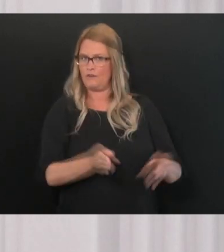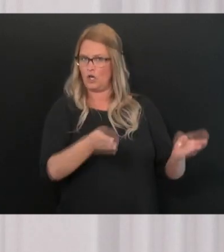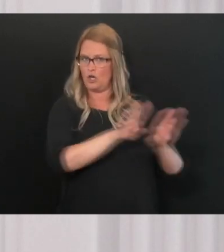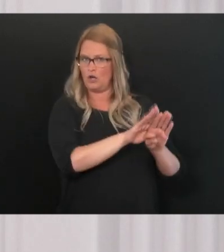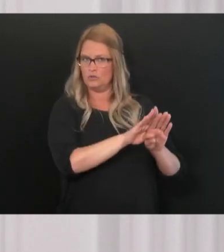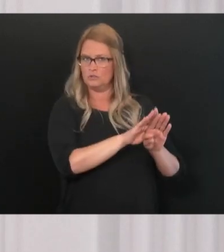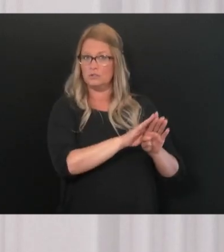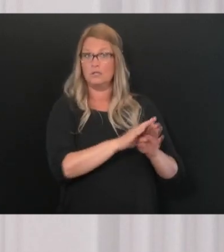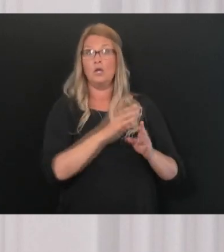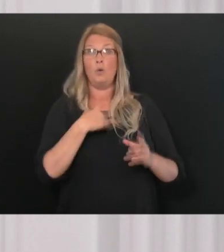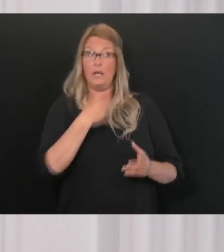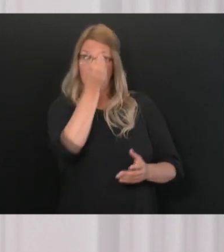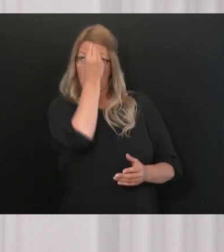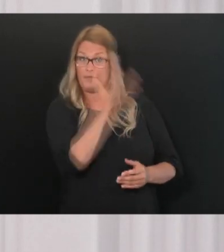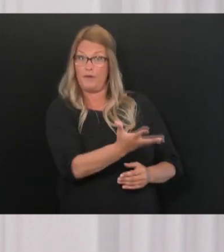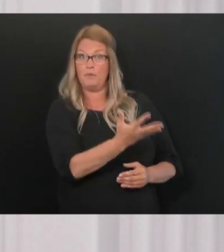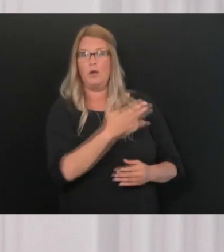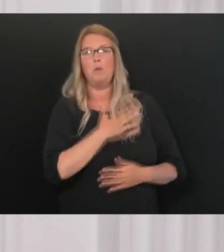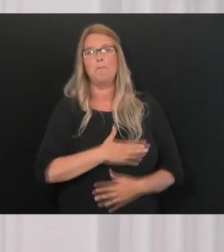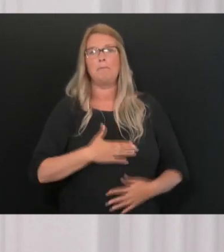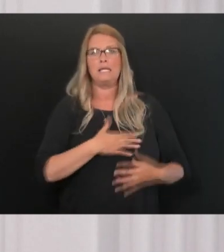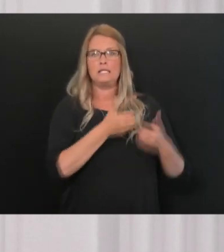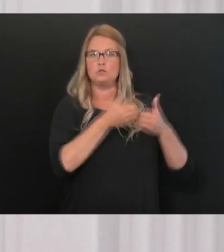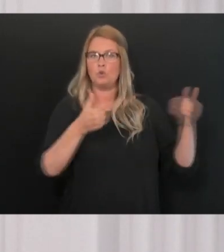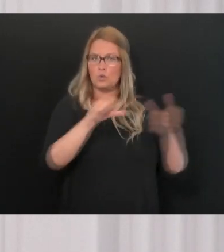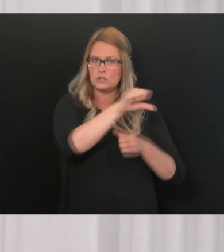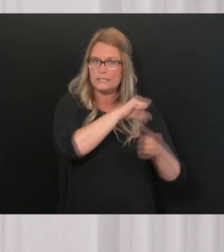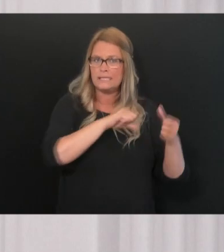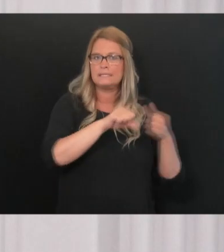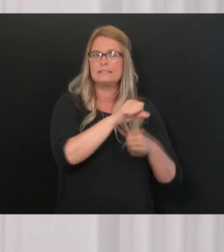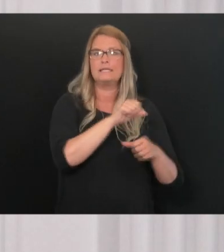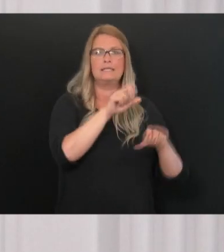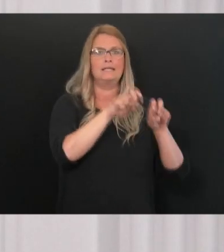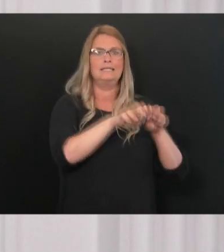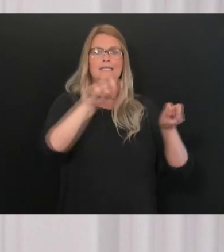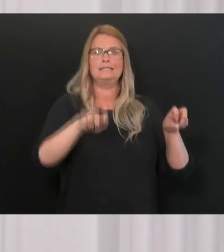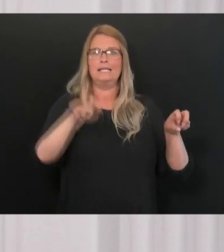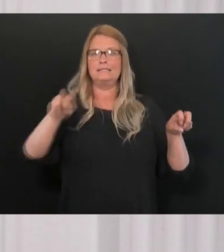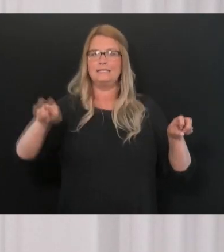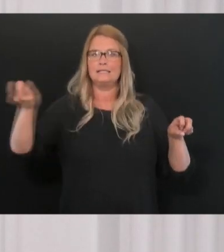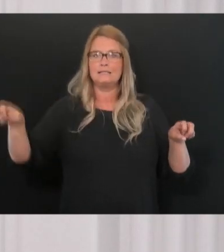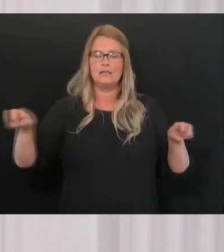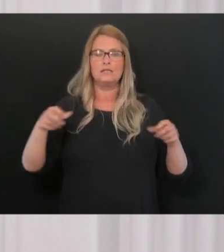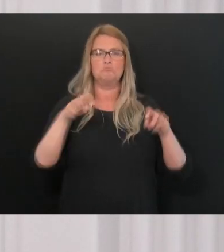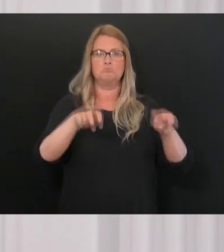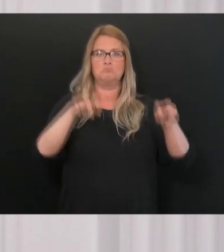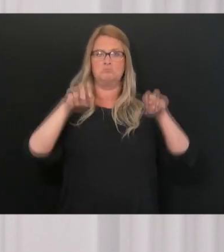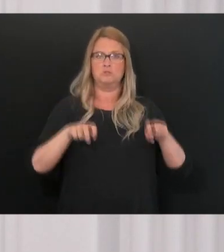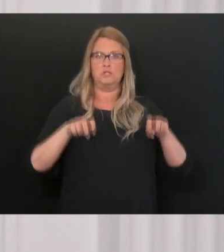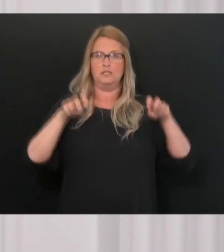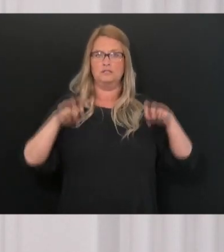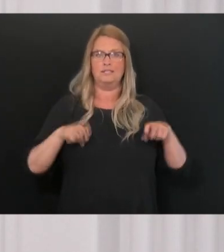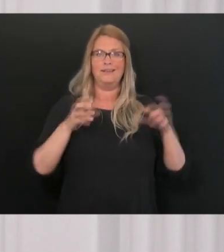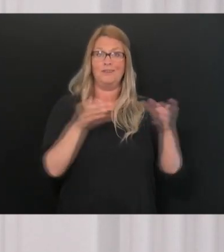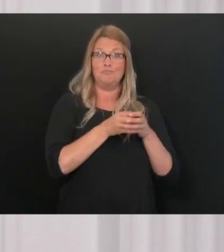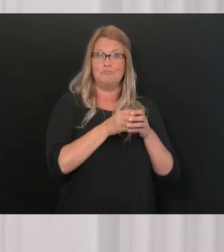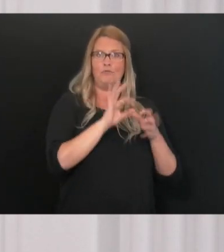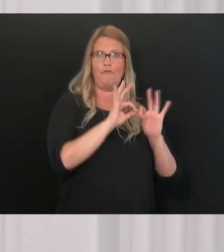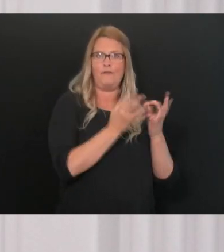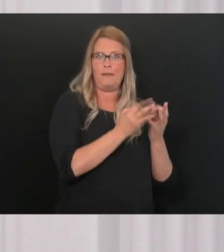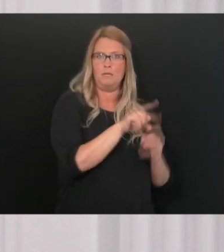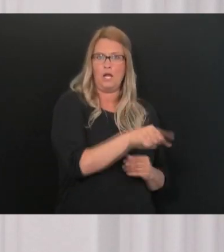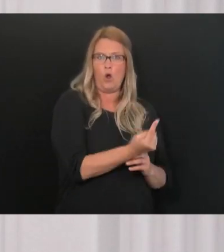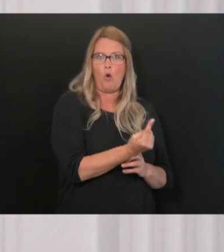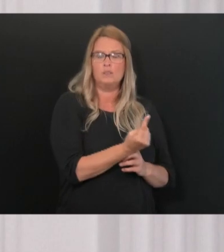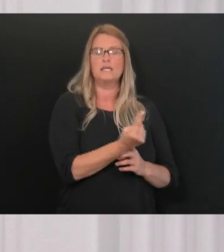said, please try to socially distance by sitting every other pew, sitting with family units as you can, put